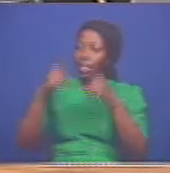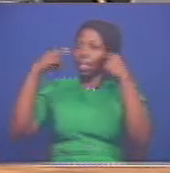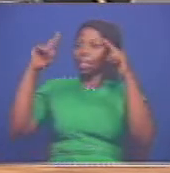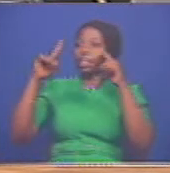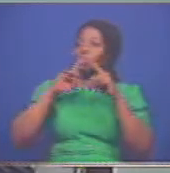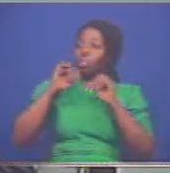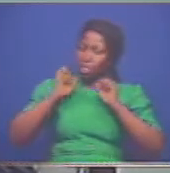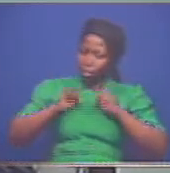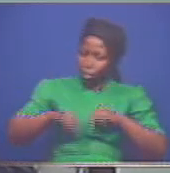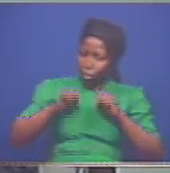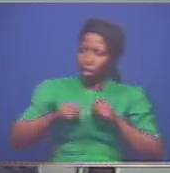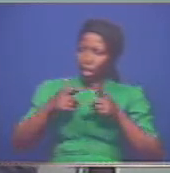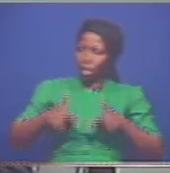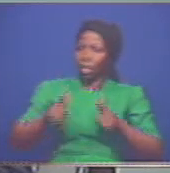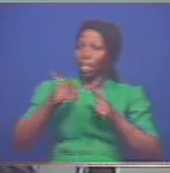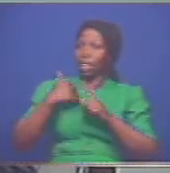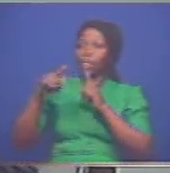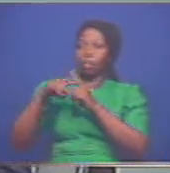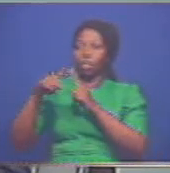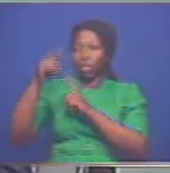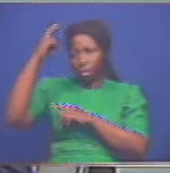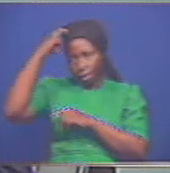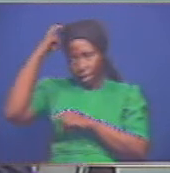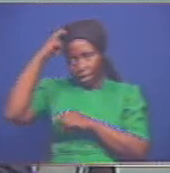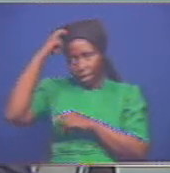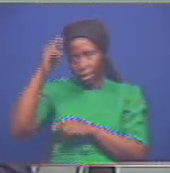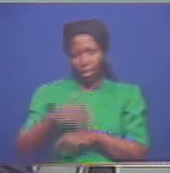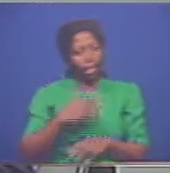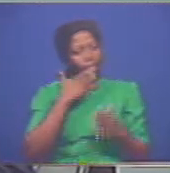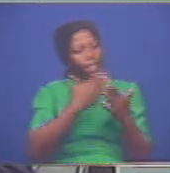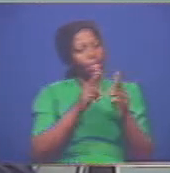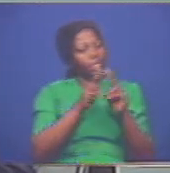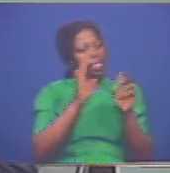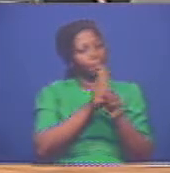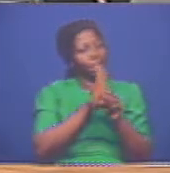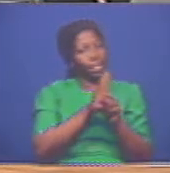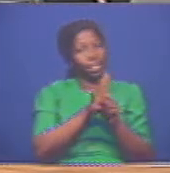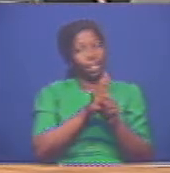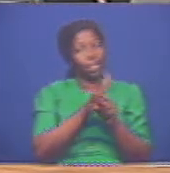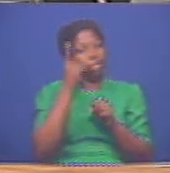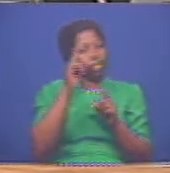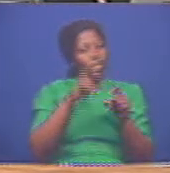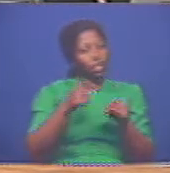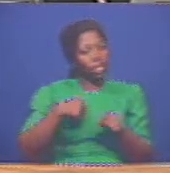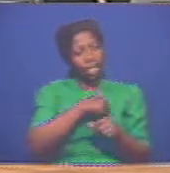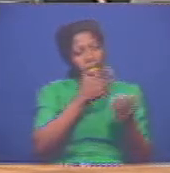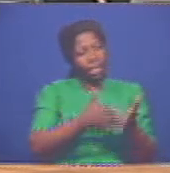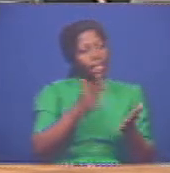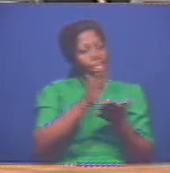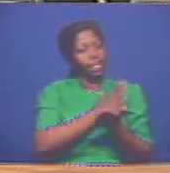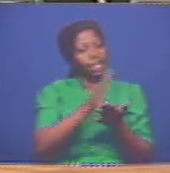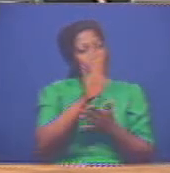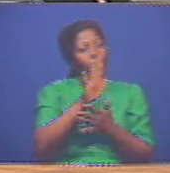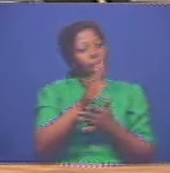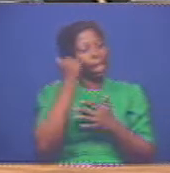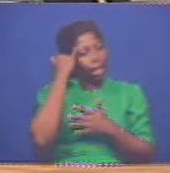possible, and let's have a positive mind. Mm-hmm. Yeah. Thank you so very much, gentlemen, for joining us here and for sharing your insight.